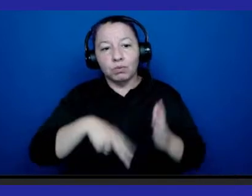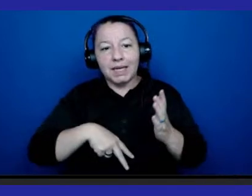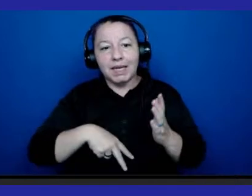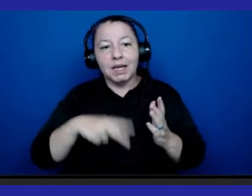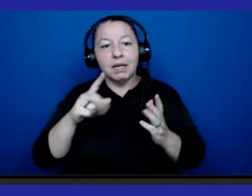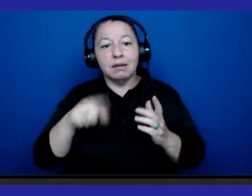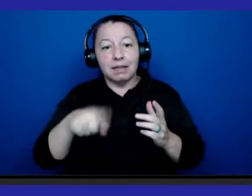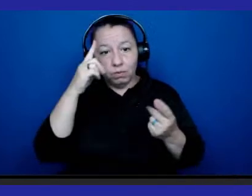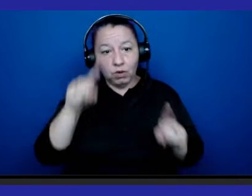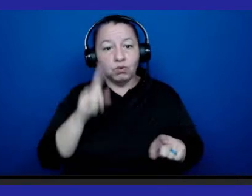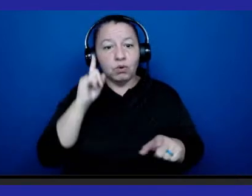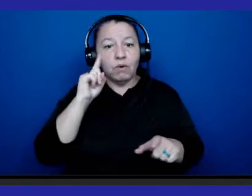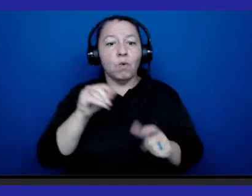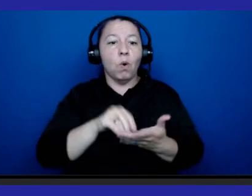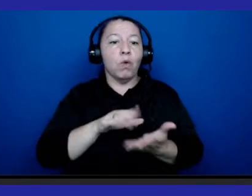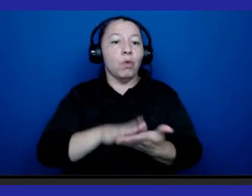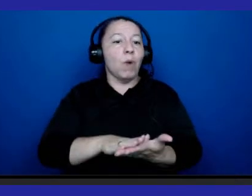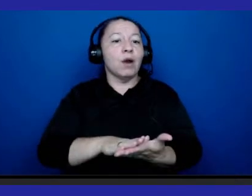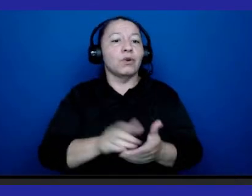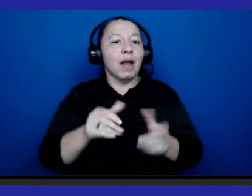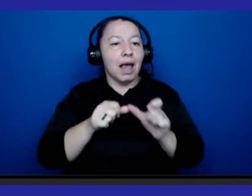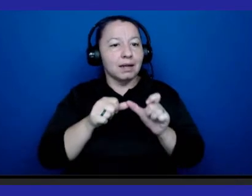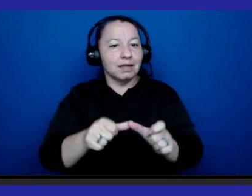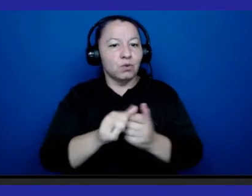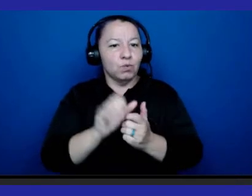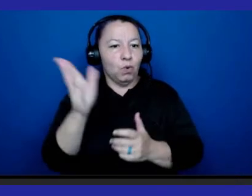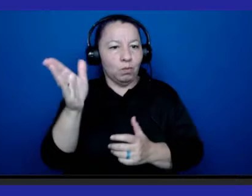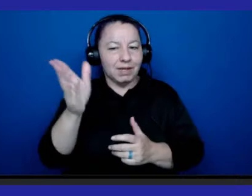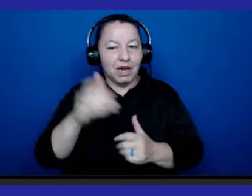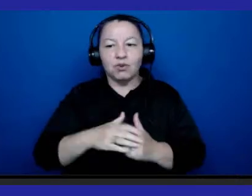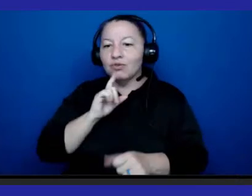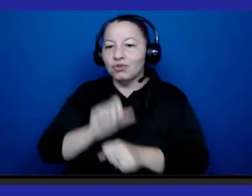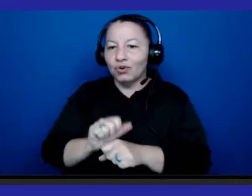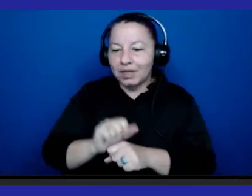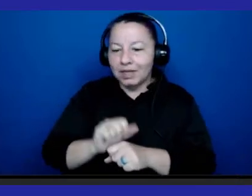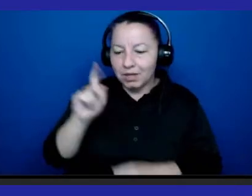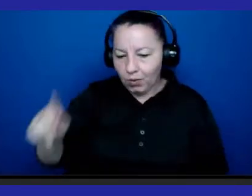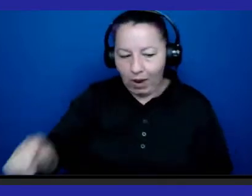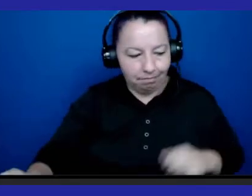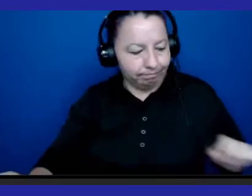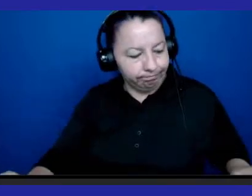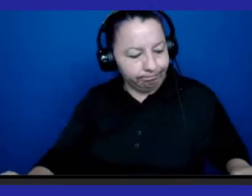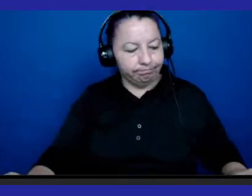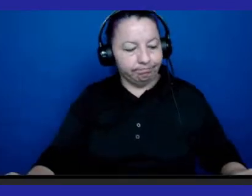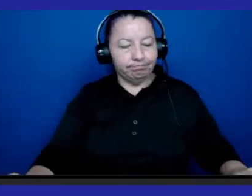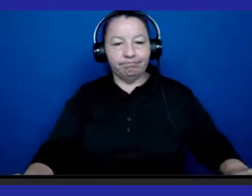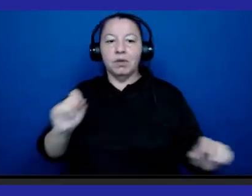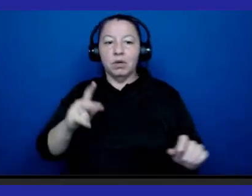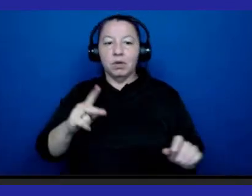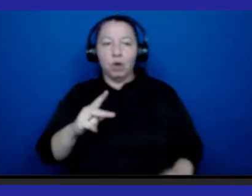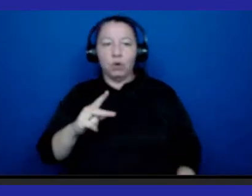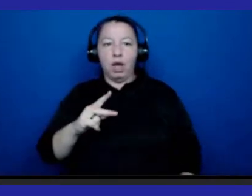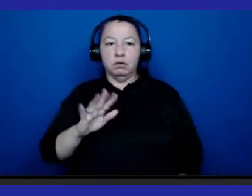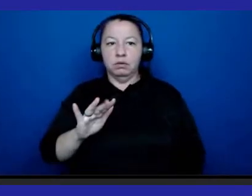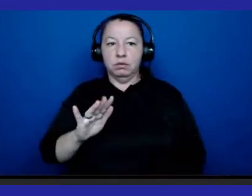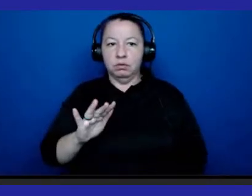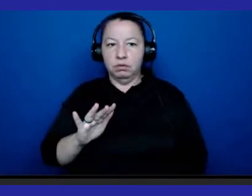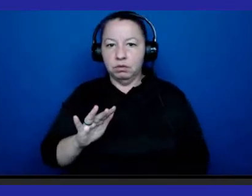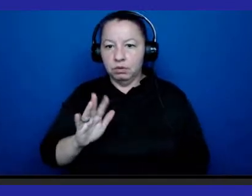with the presentation. Certainly, although my language is gone.